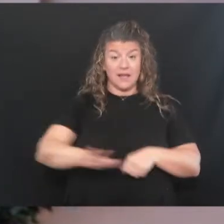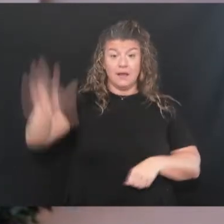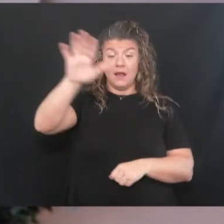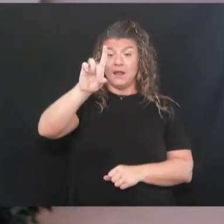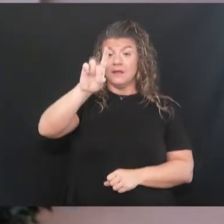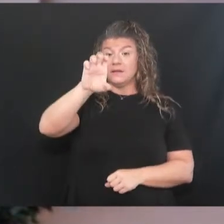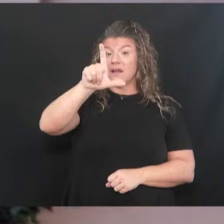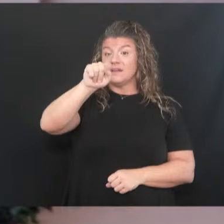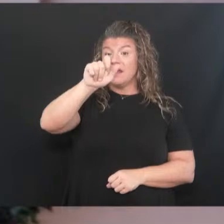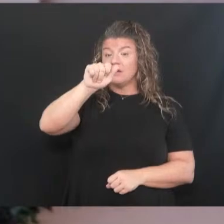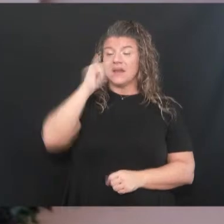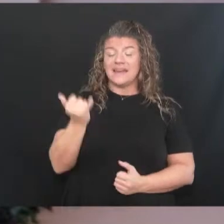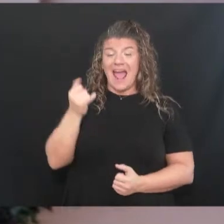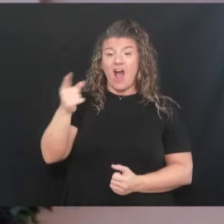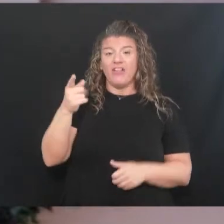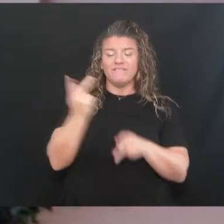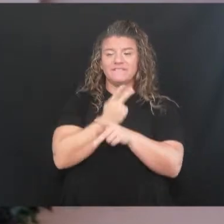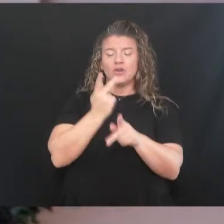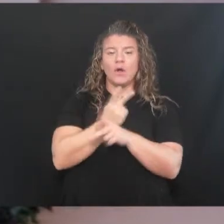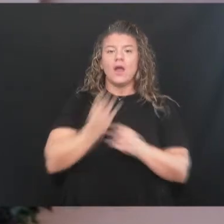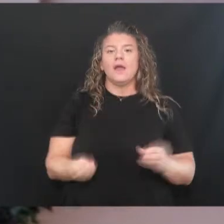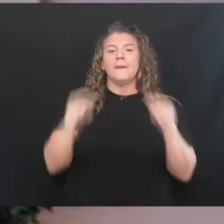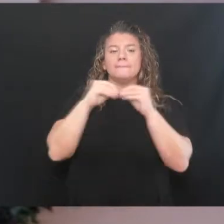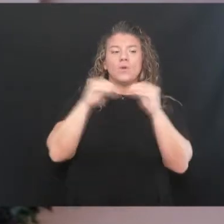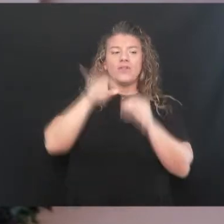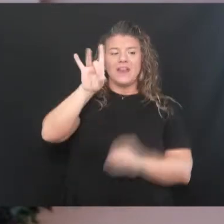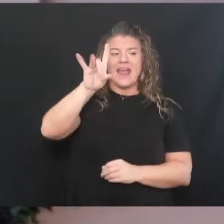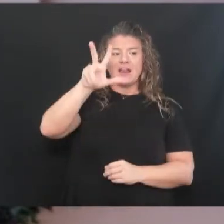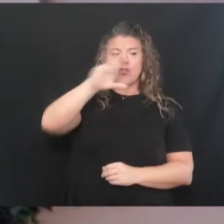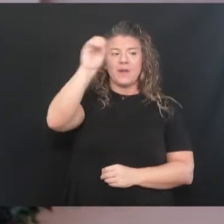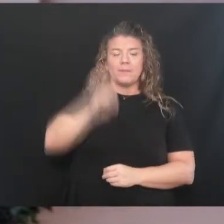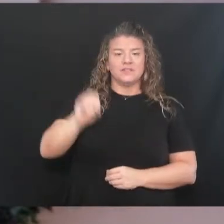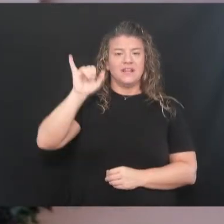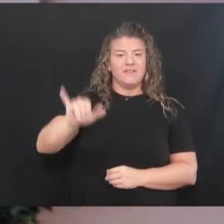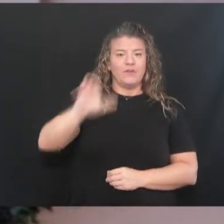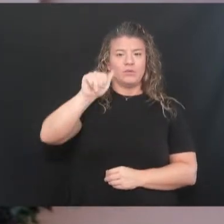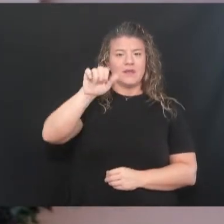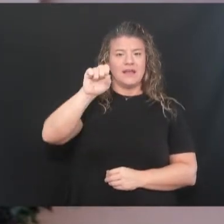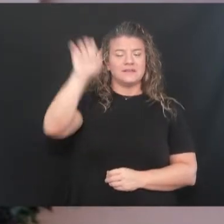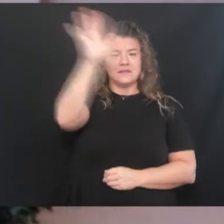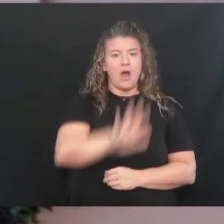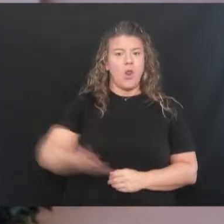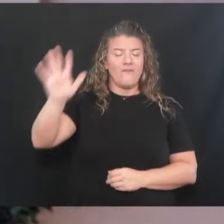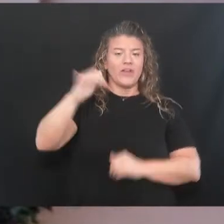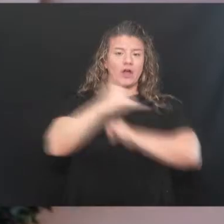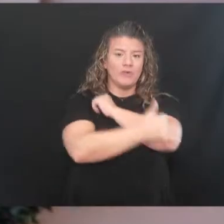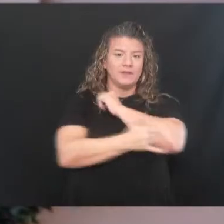variant accounts for now more than 83% of the cases around the country.